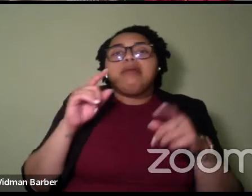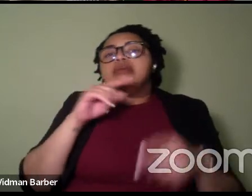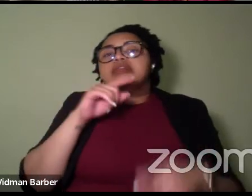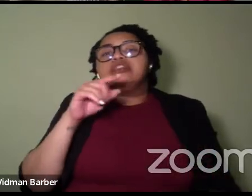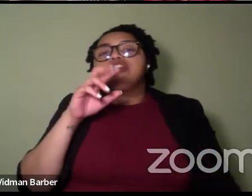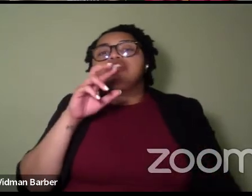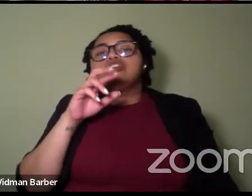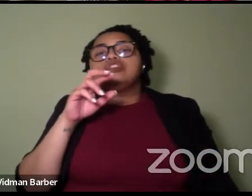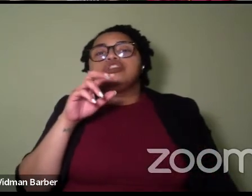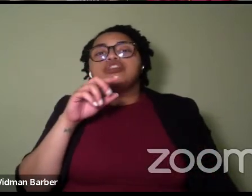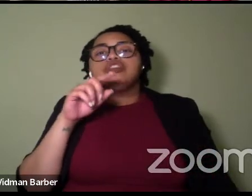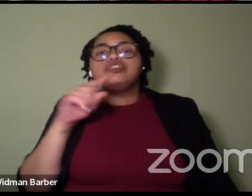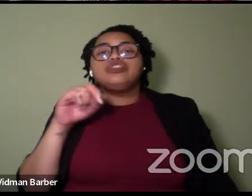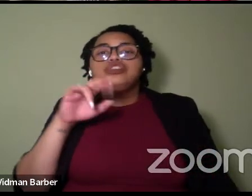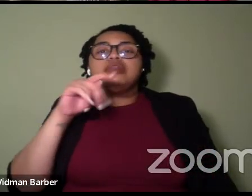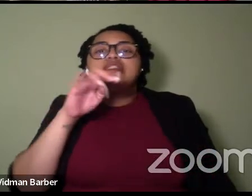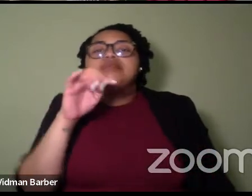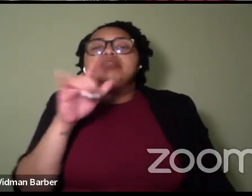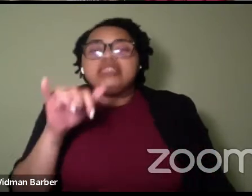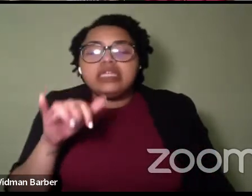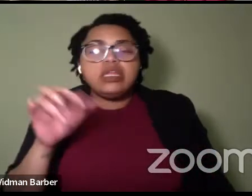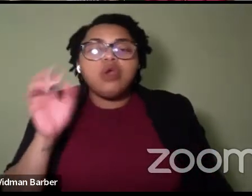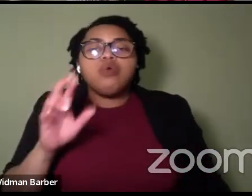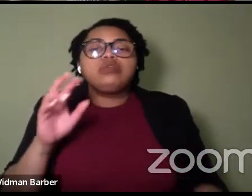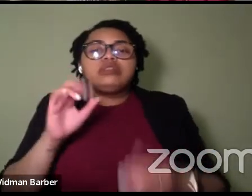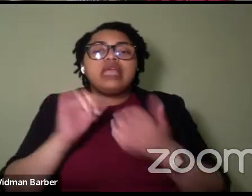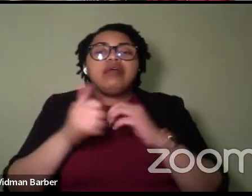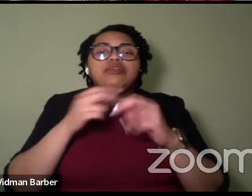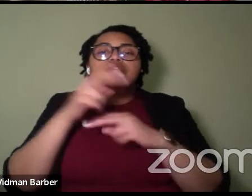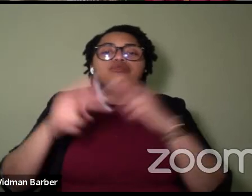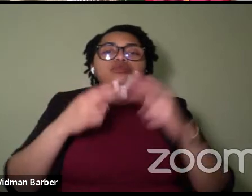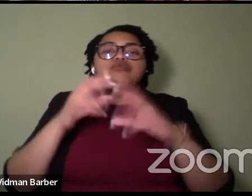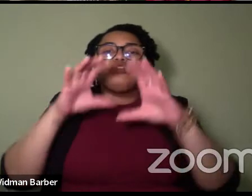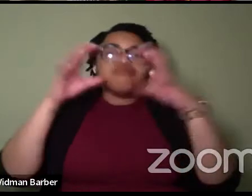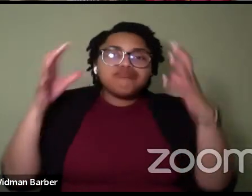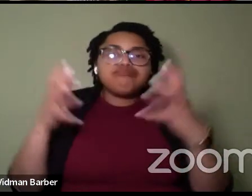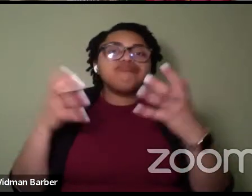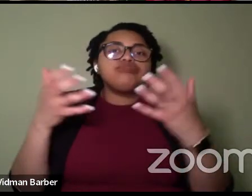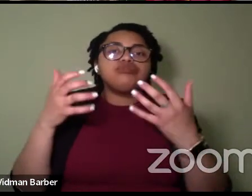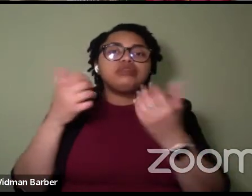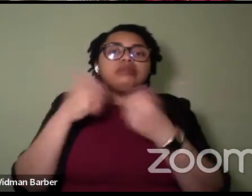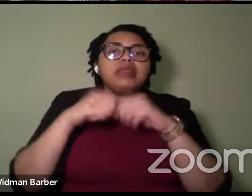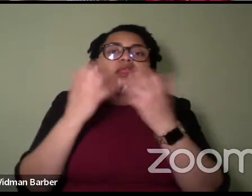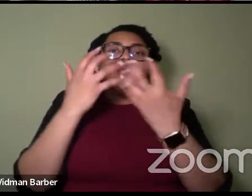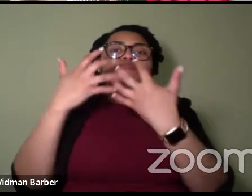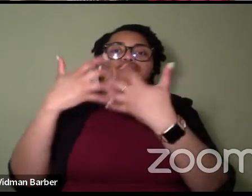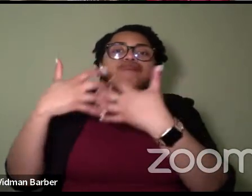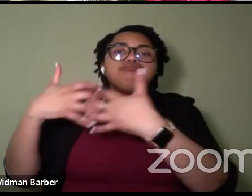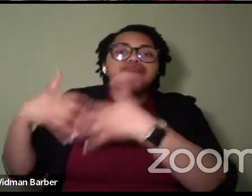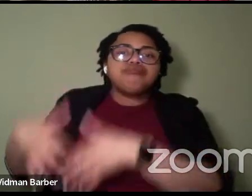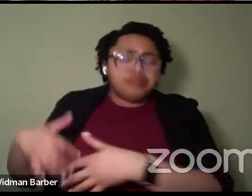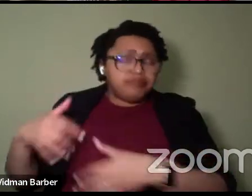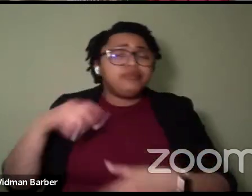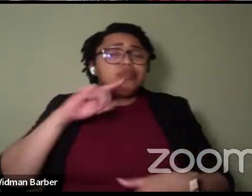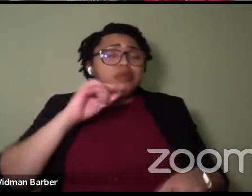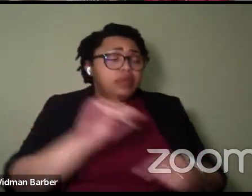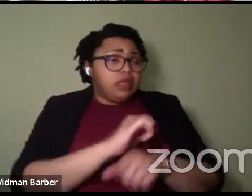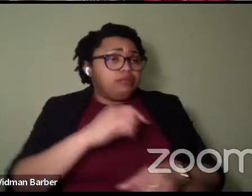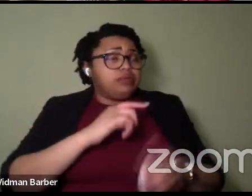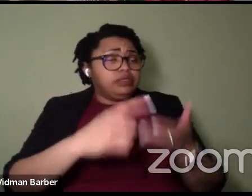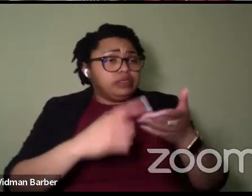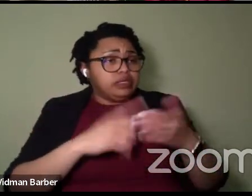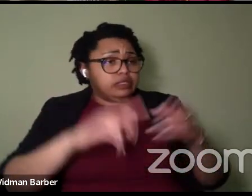things come together. And on some level, I've been talking about these topics for a long time. The book happened to come